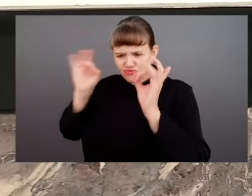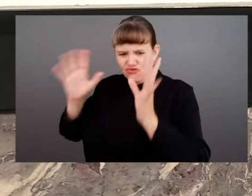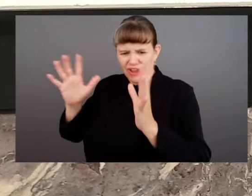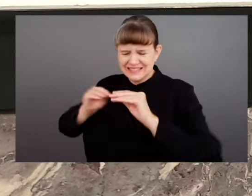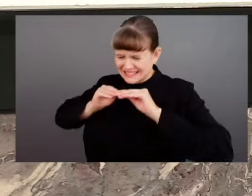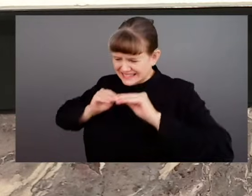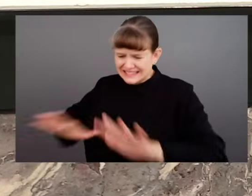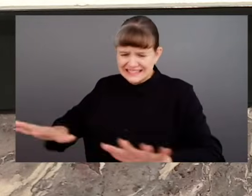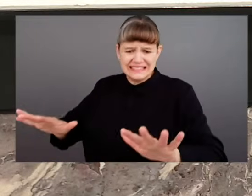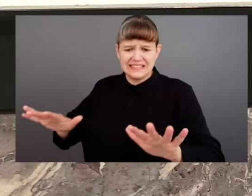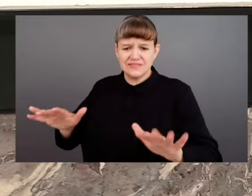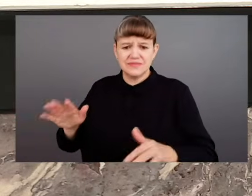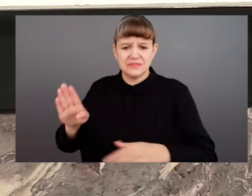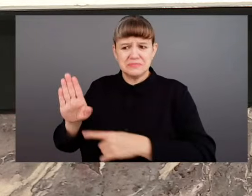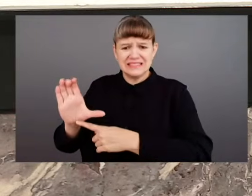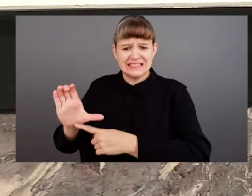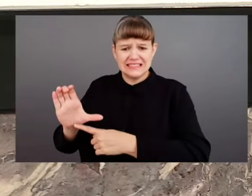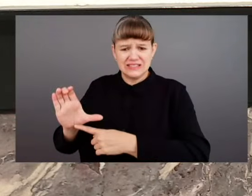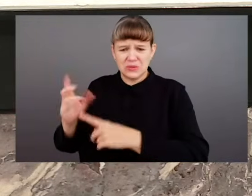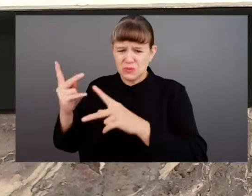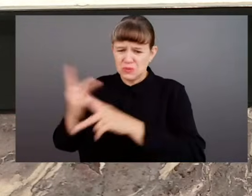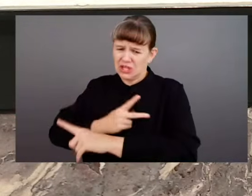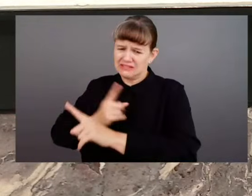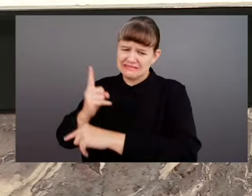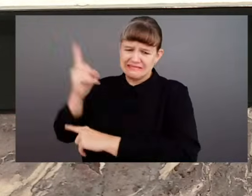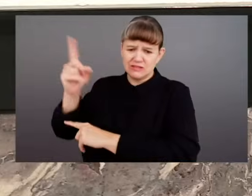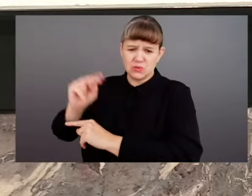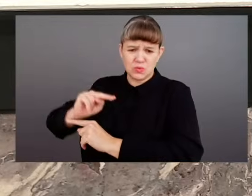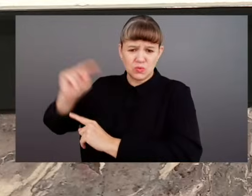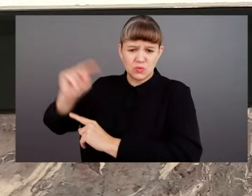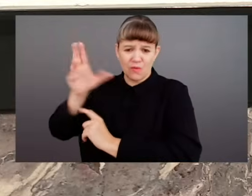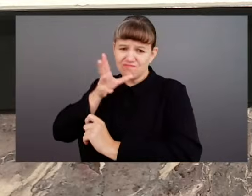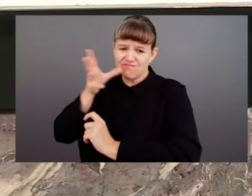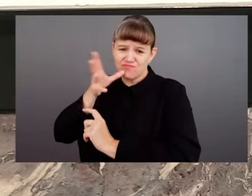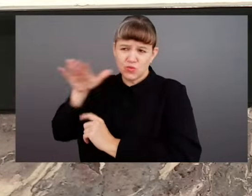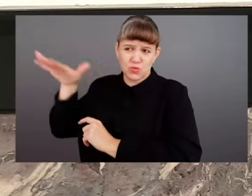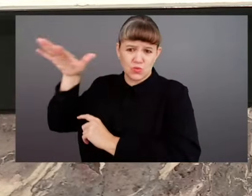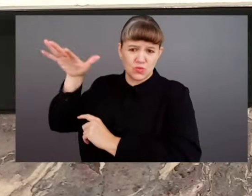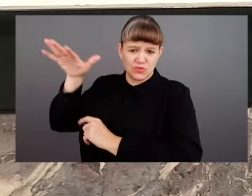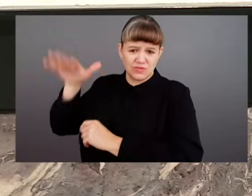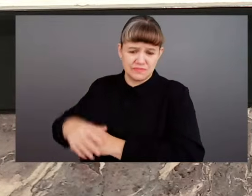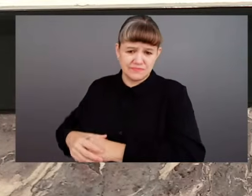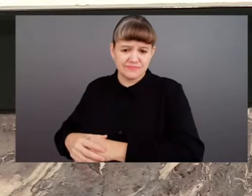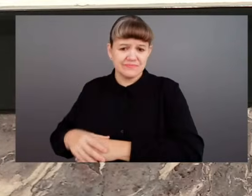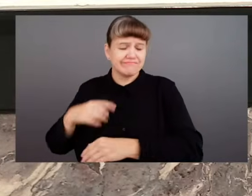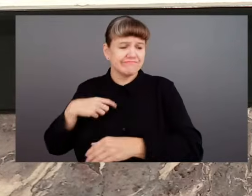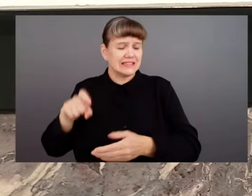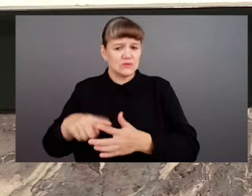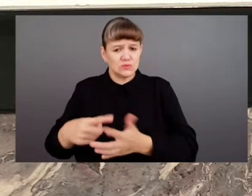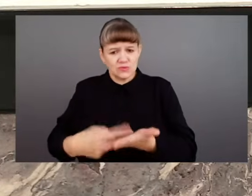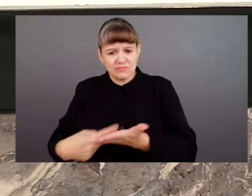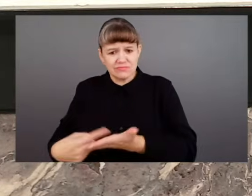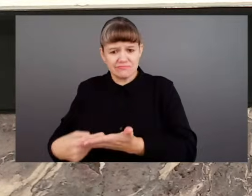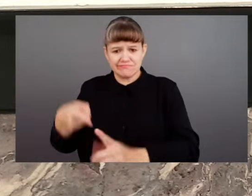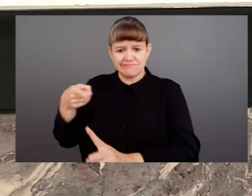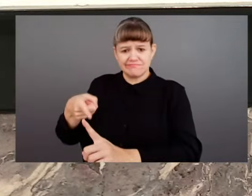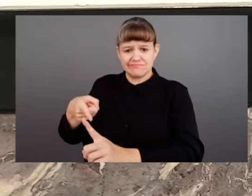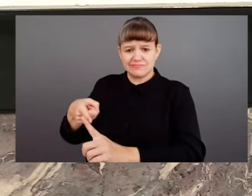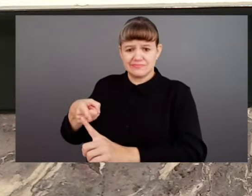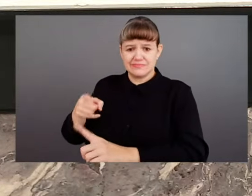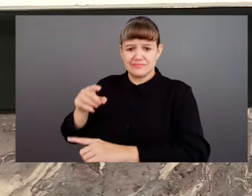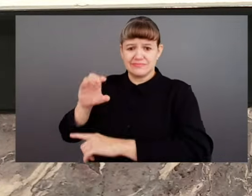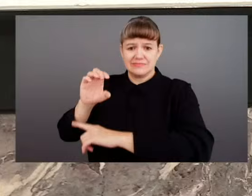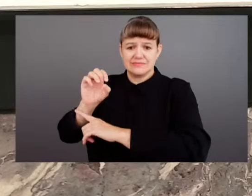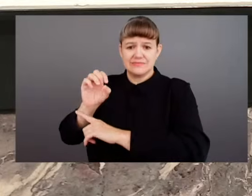critical concern about the Saplings program, which has been operated in partnership with Northern Health since 2021. It provides both inpatient and